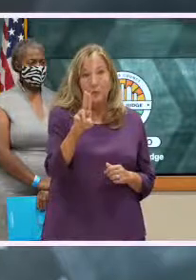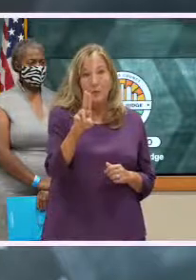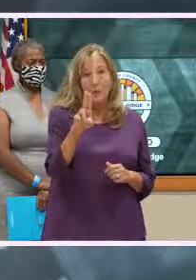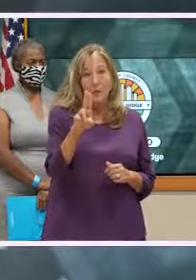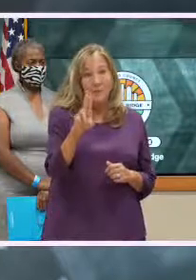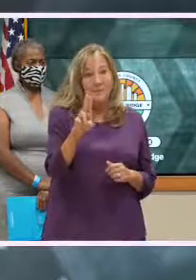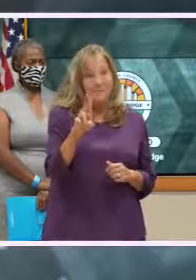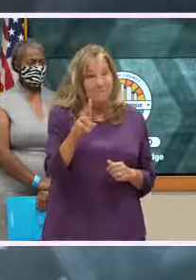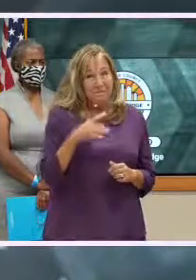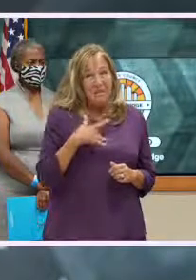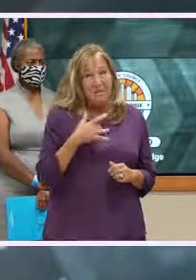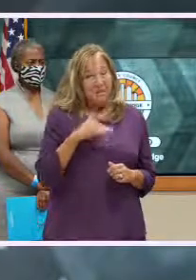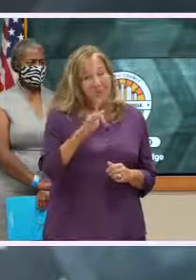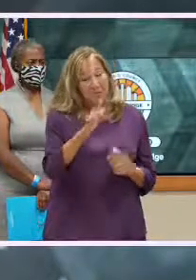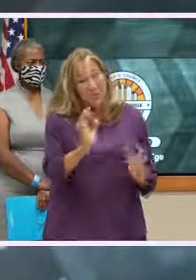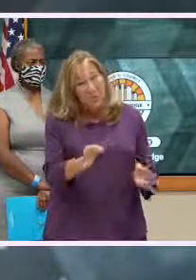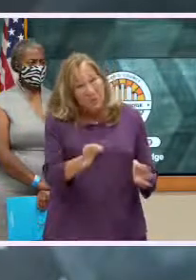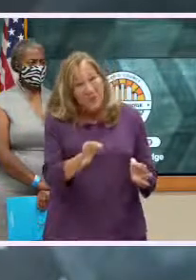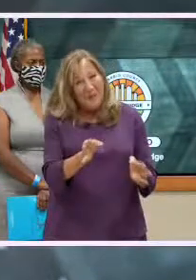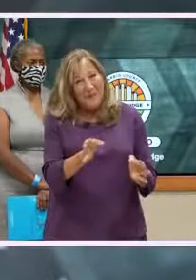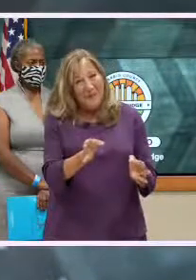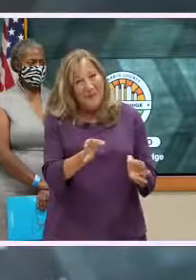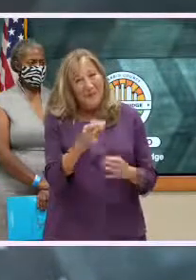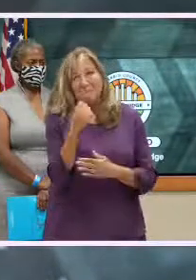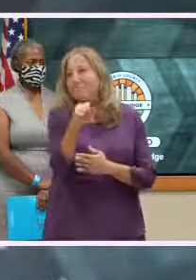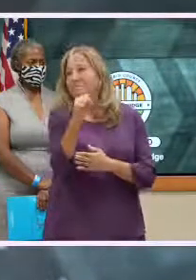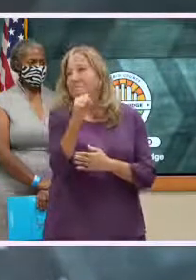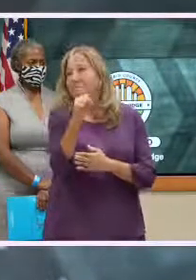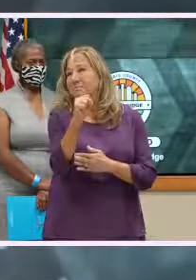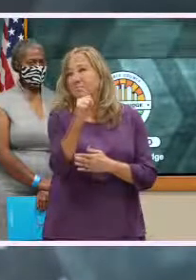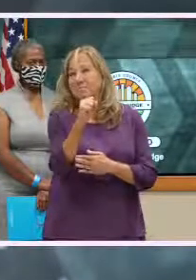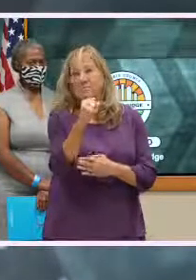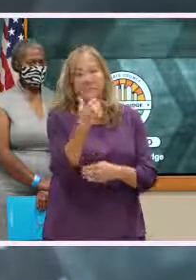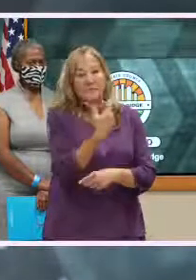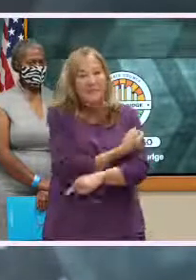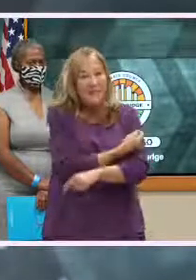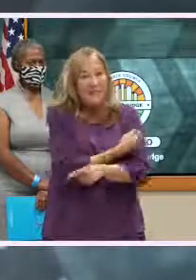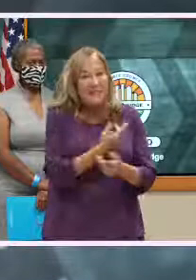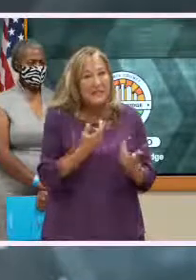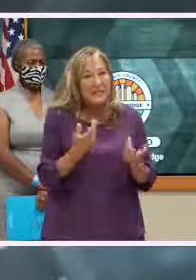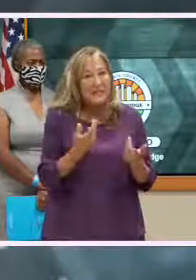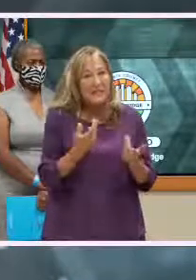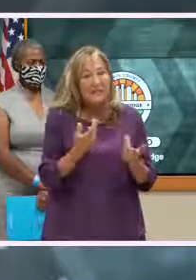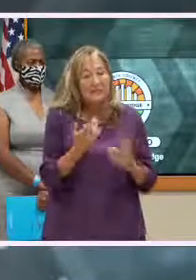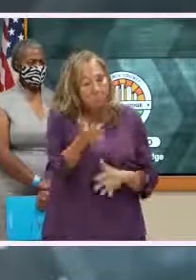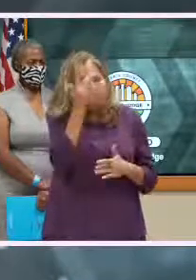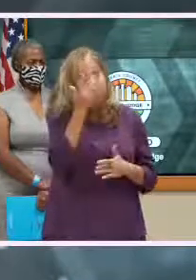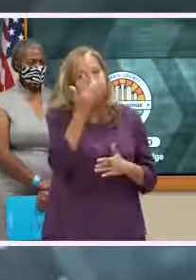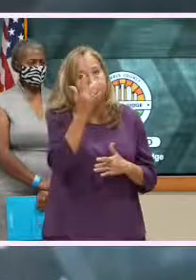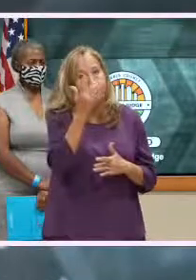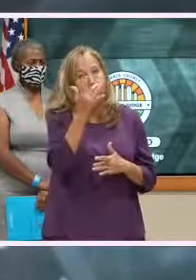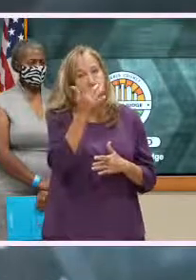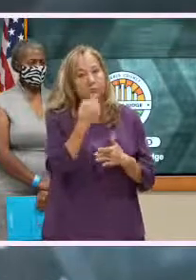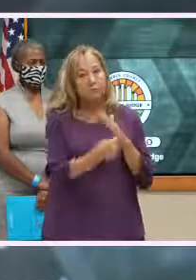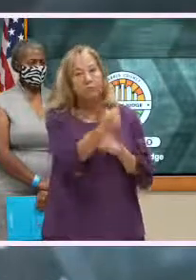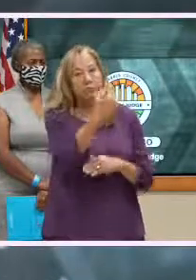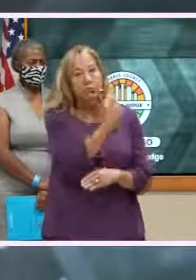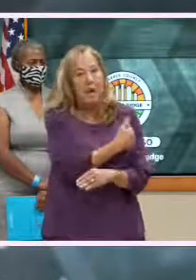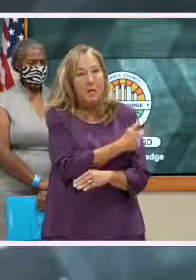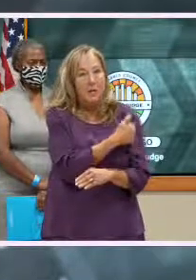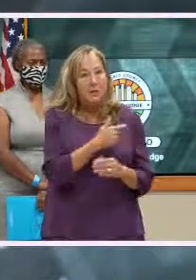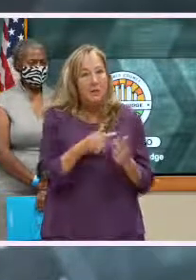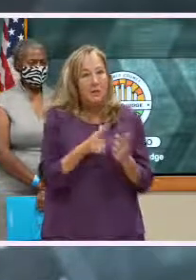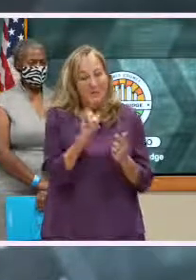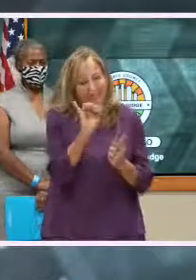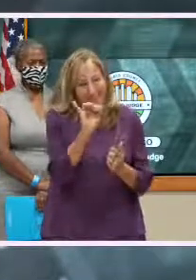by choice, is there because they didn't make the effort to get vaccinated. And that's what we need to